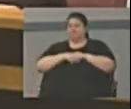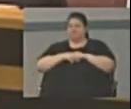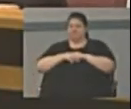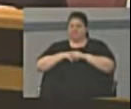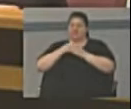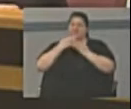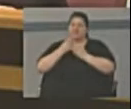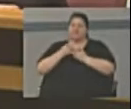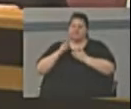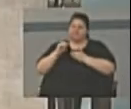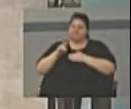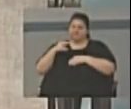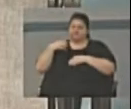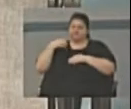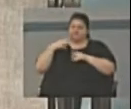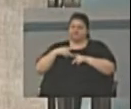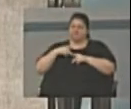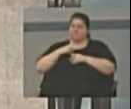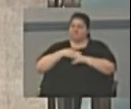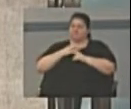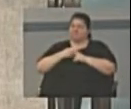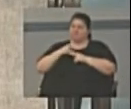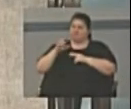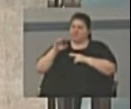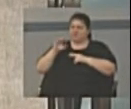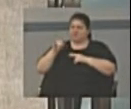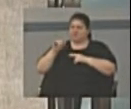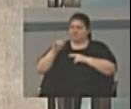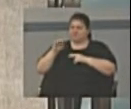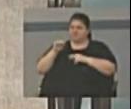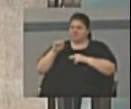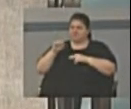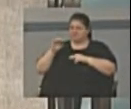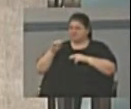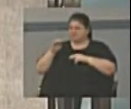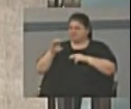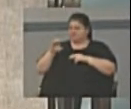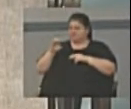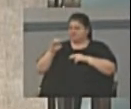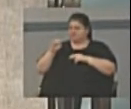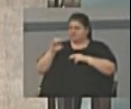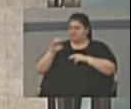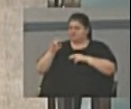Thank you, Mr. Chairman. My name is James McSini. I reside at 400 Main Street in Laurel.